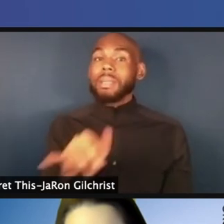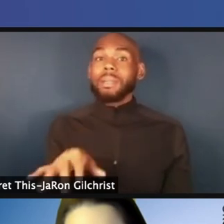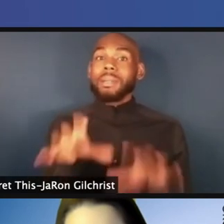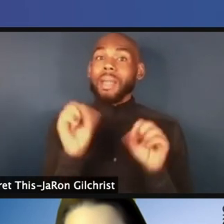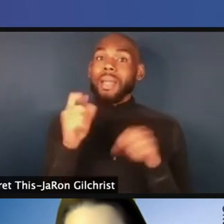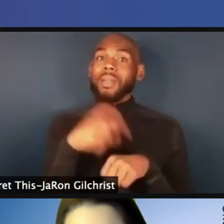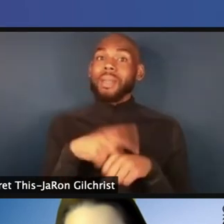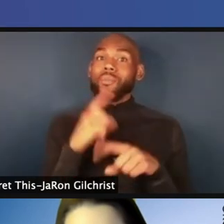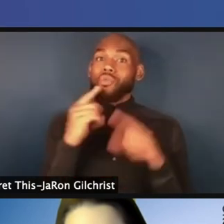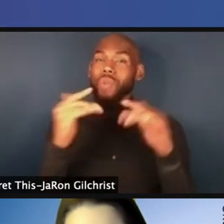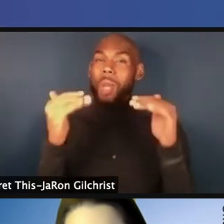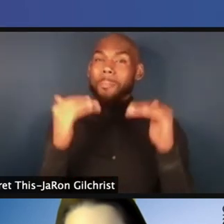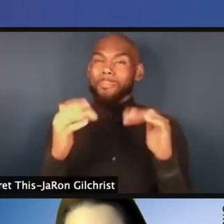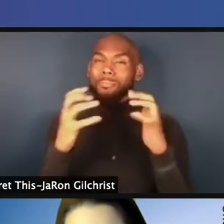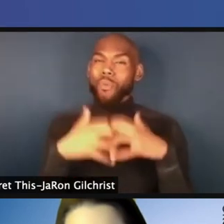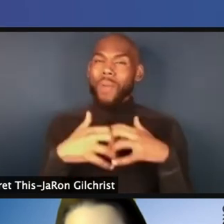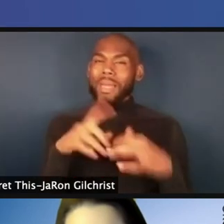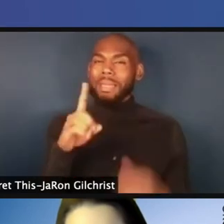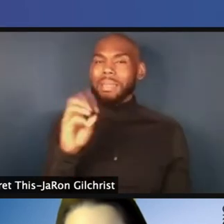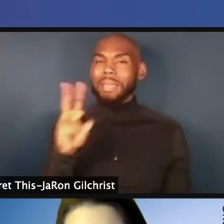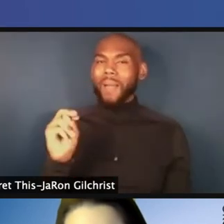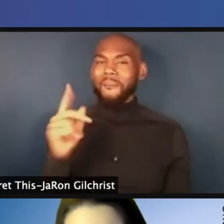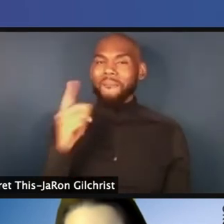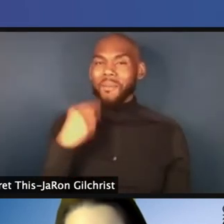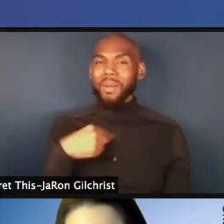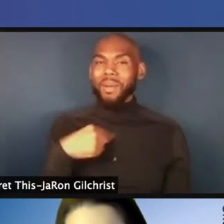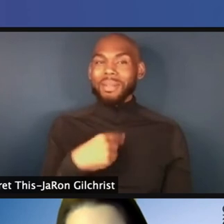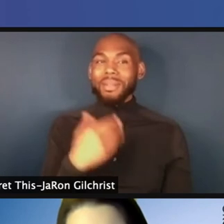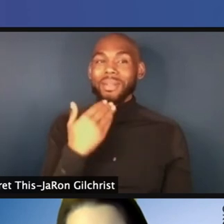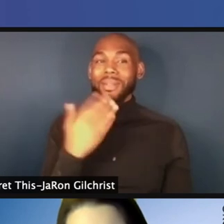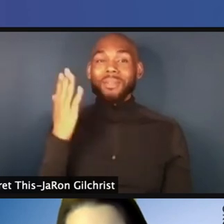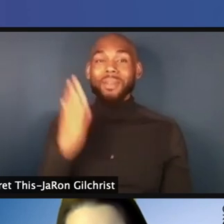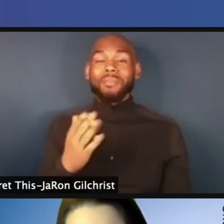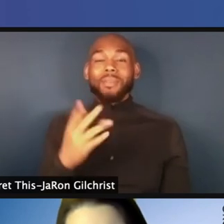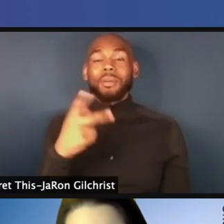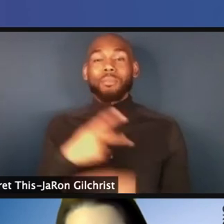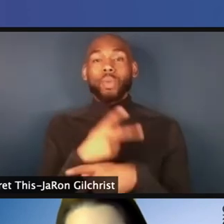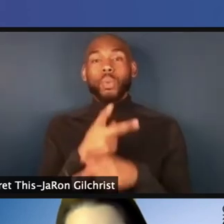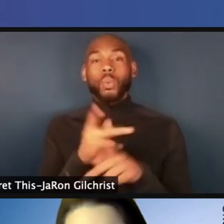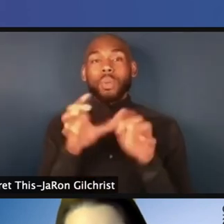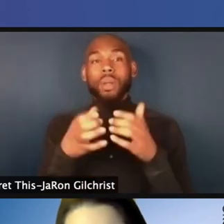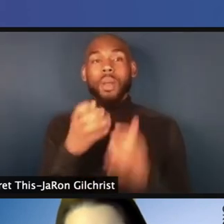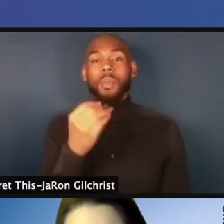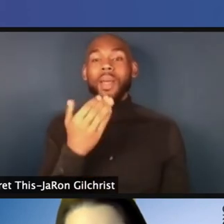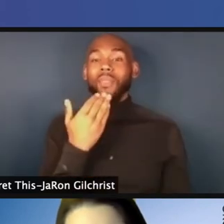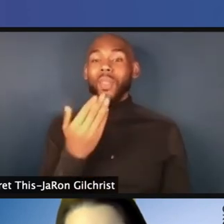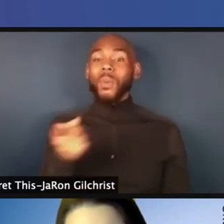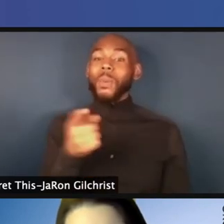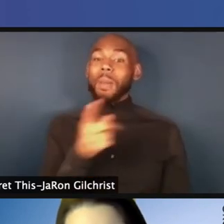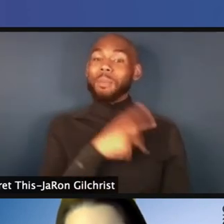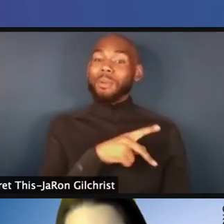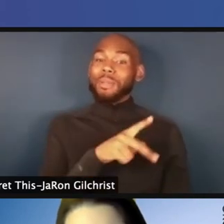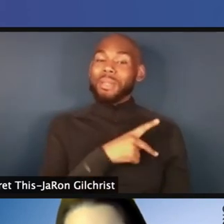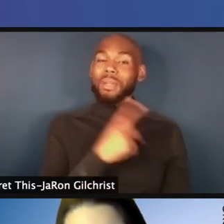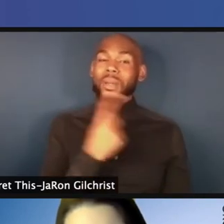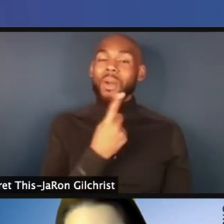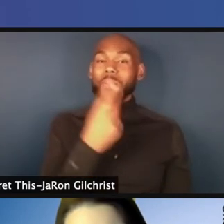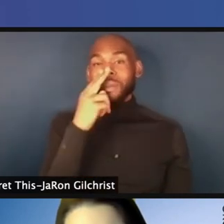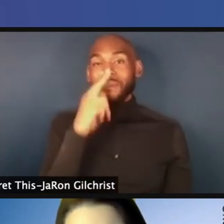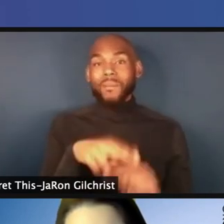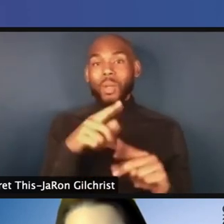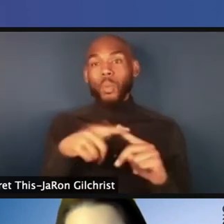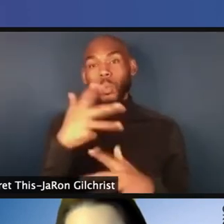to break it down with us. I want to say thank you on behalf of Producer Hub and thank you personally. Always fun to hang out